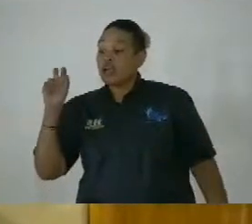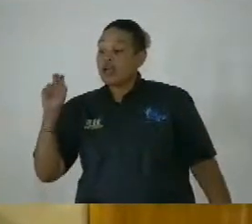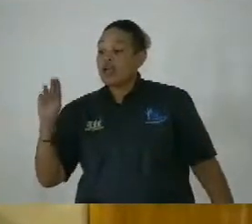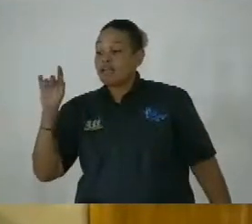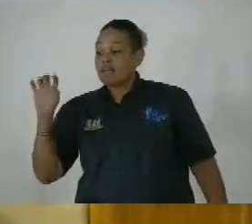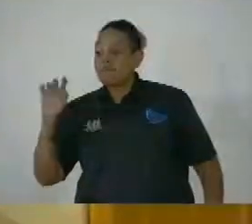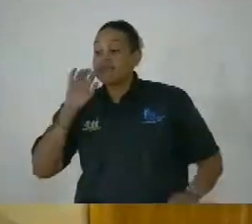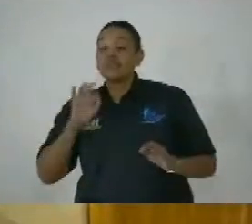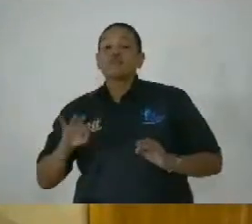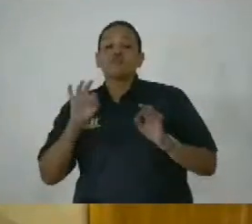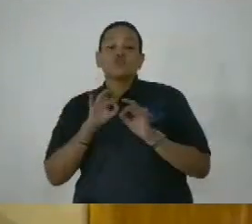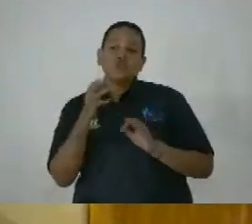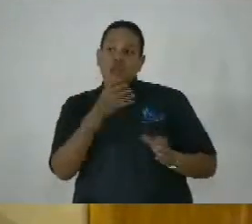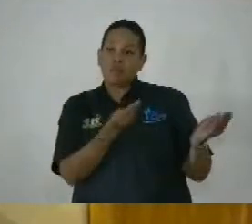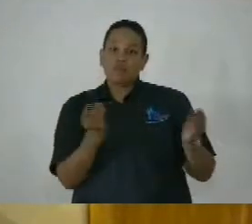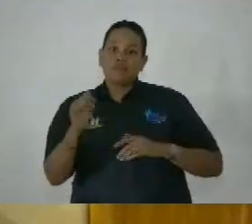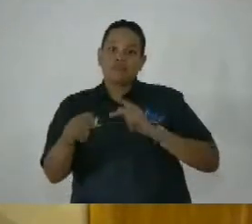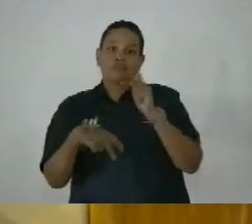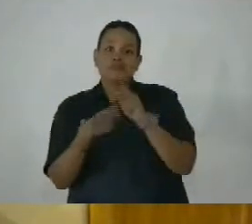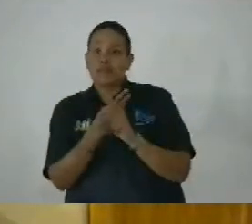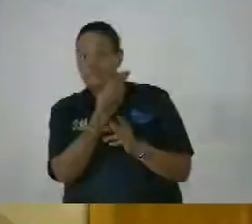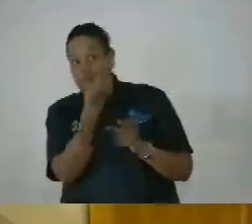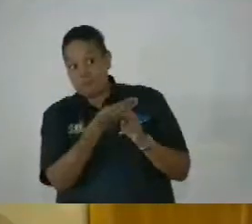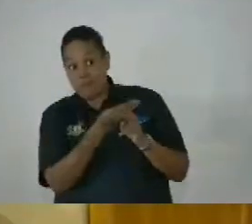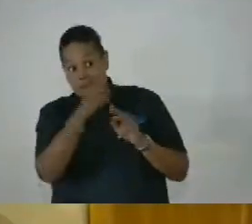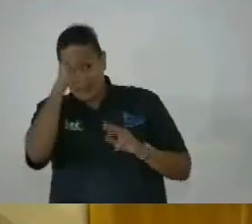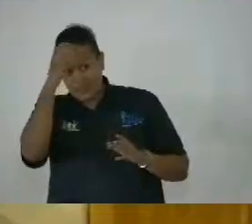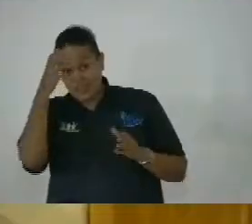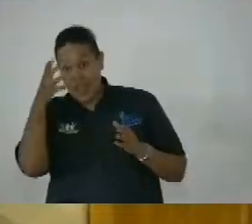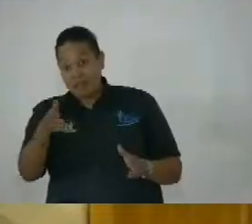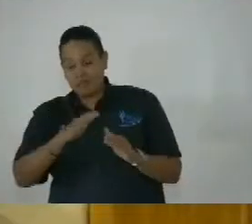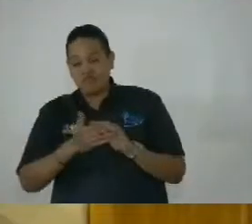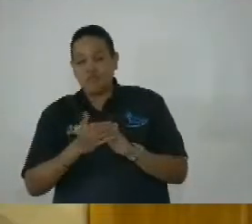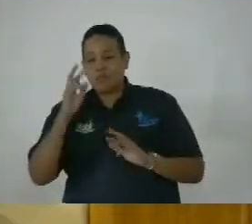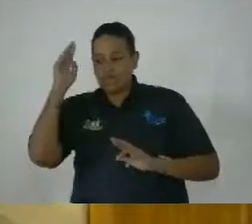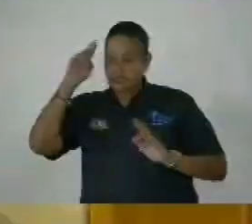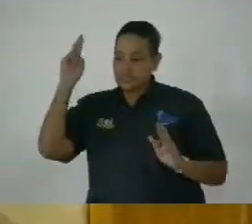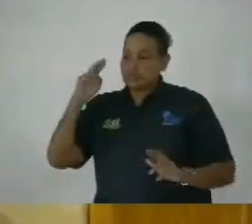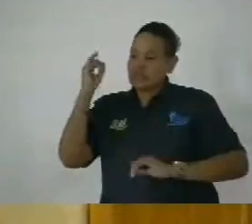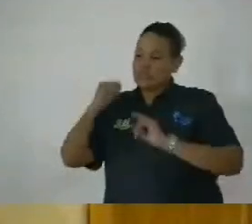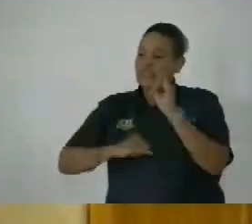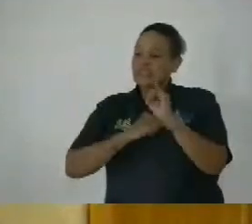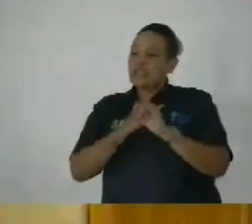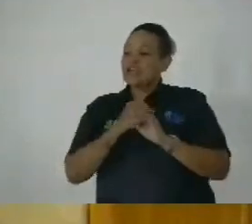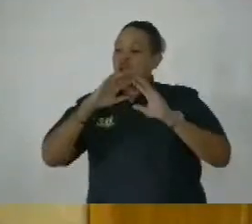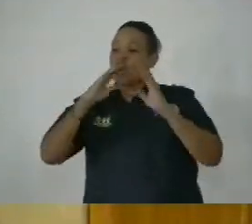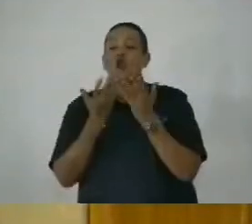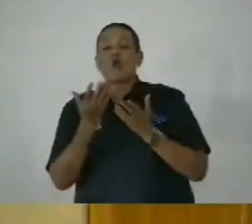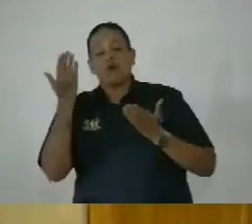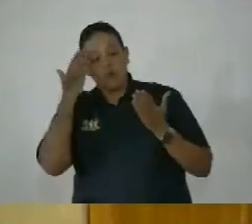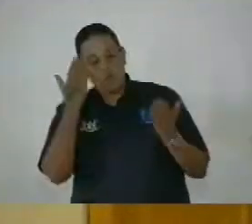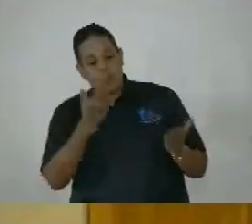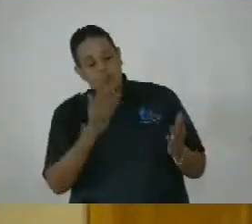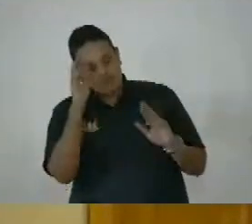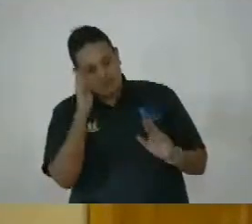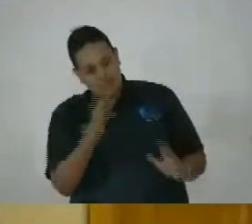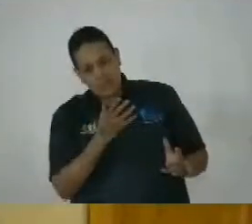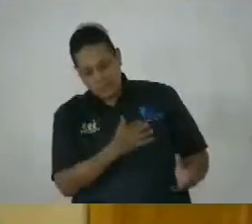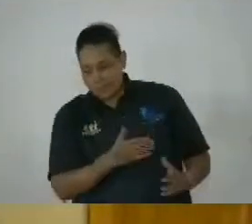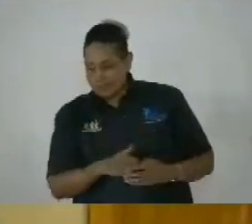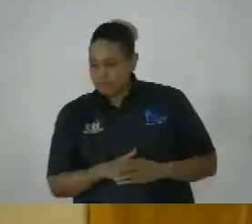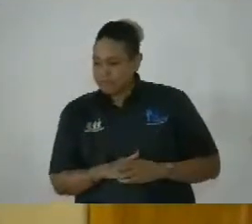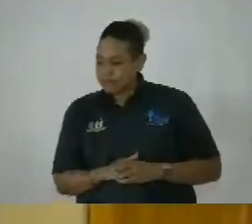been crucial in bringing this kind of work to Jamaica, and is respected internationally and globally as one of the individuals